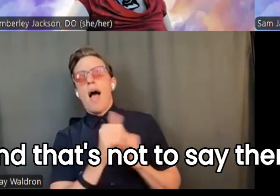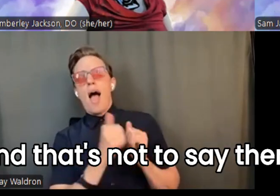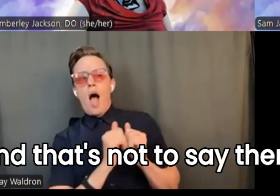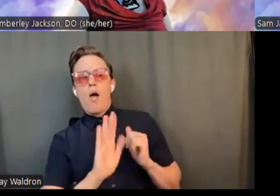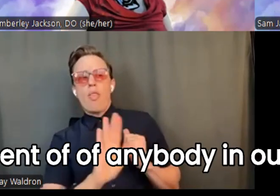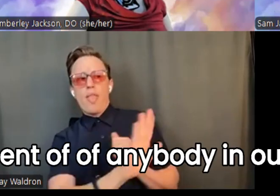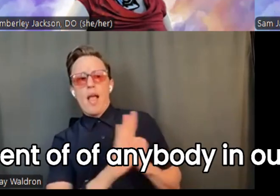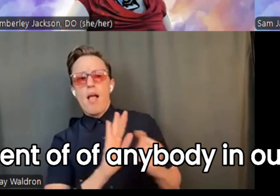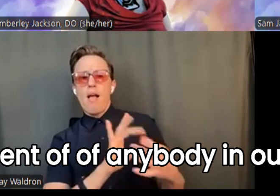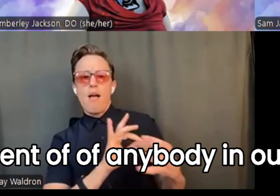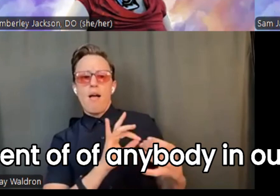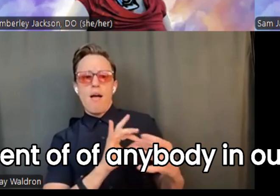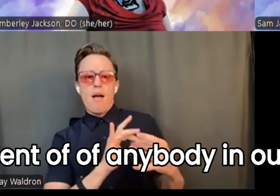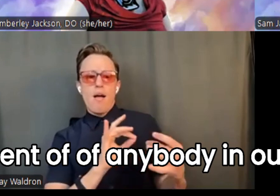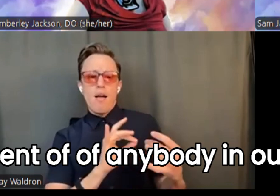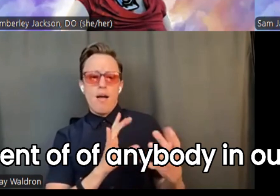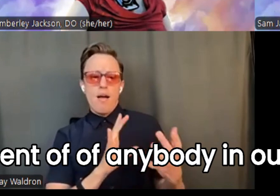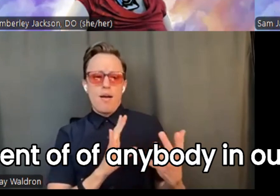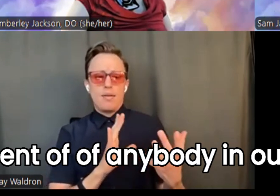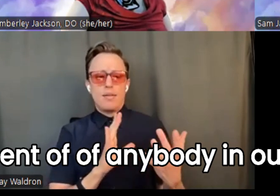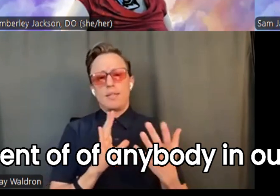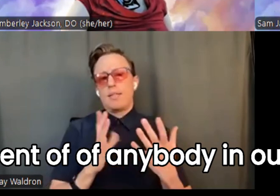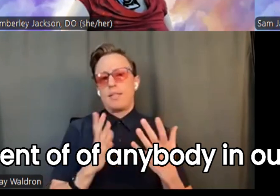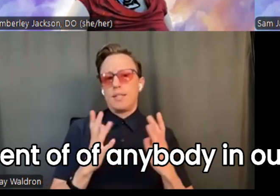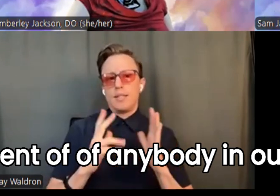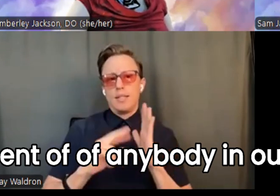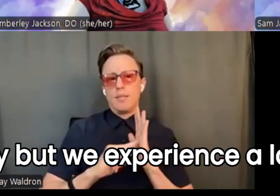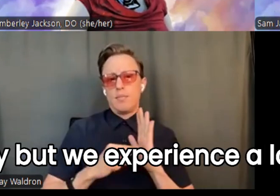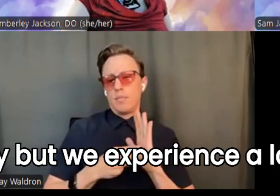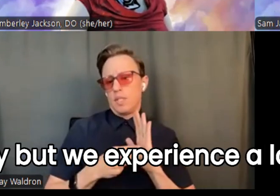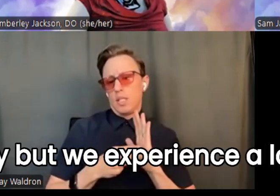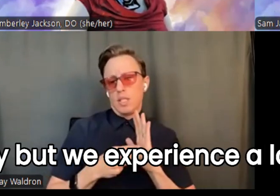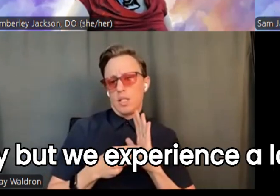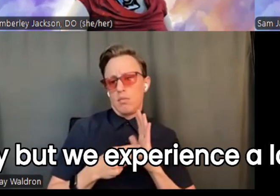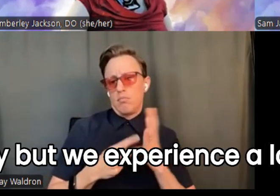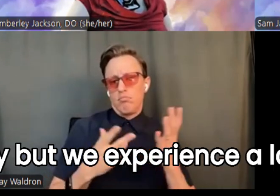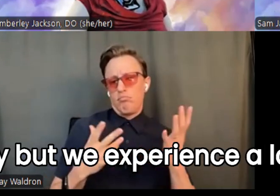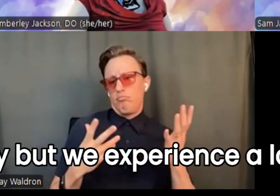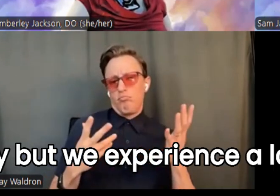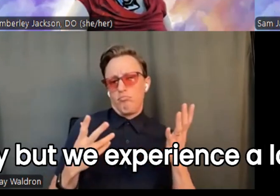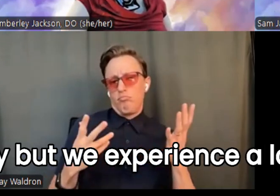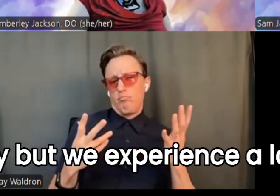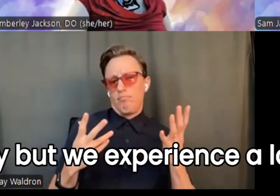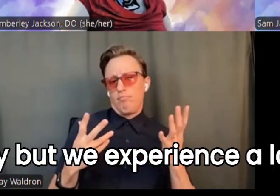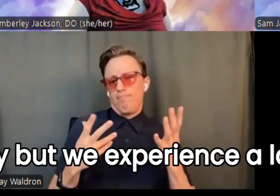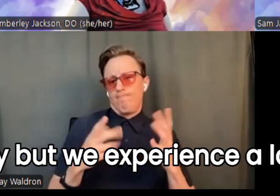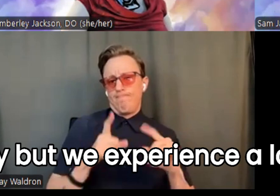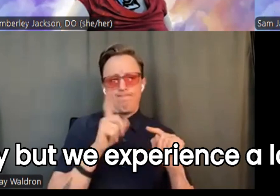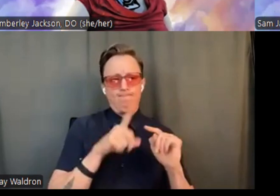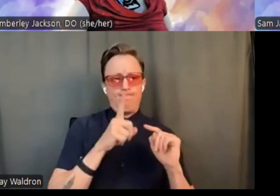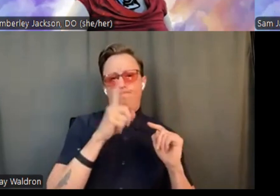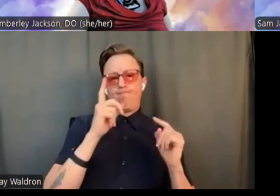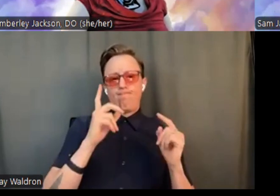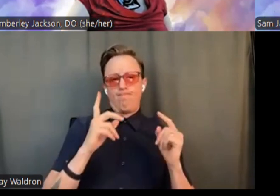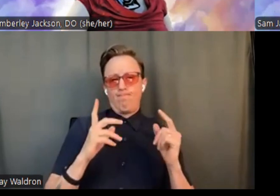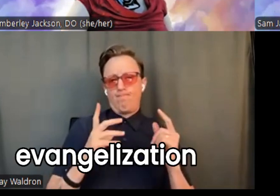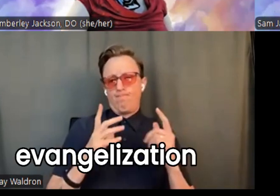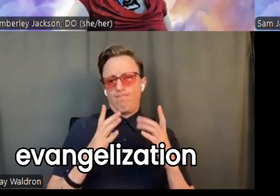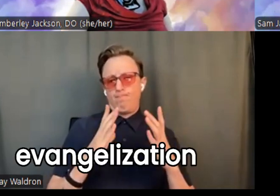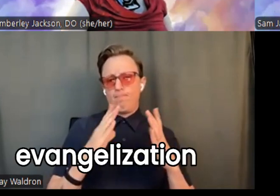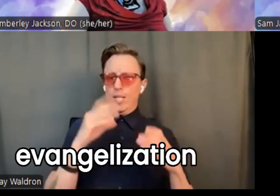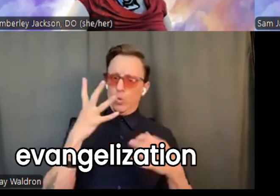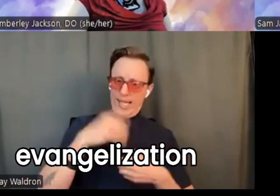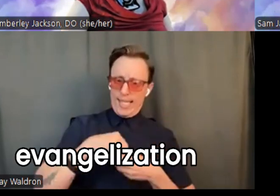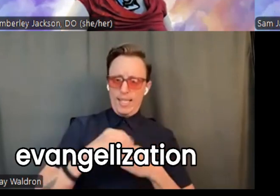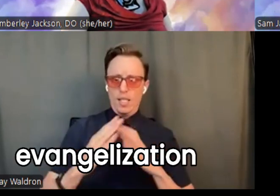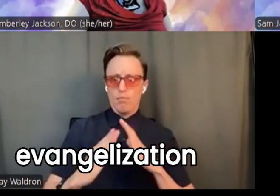say there's an indictment of anybody in our own community, but we experience a lot of